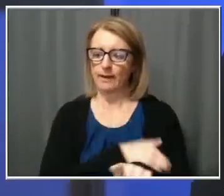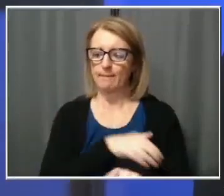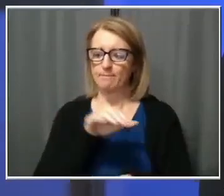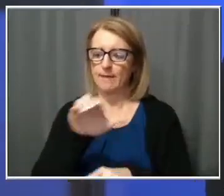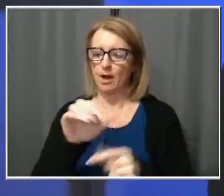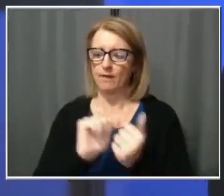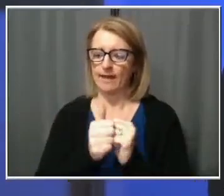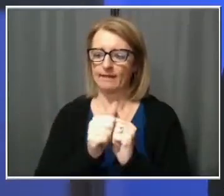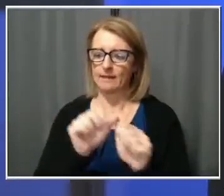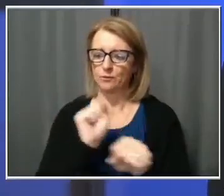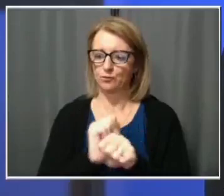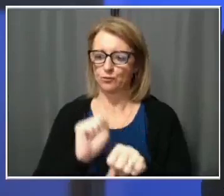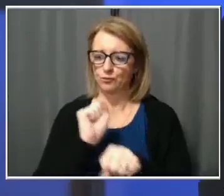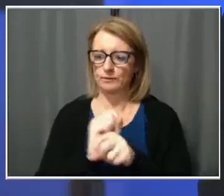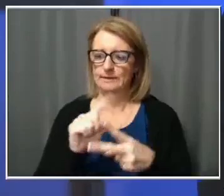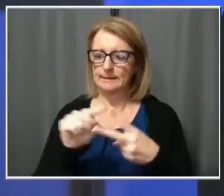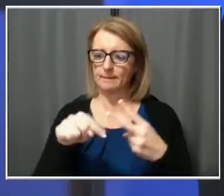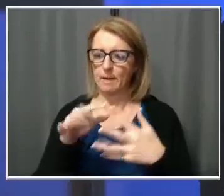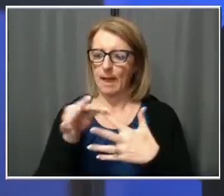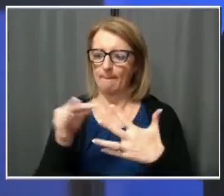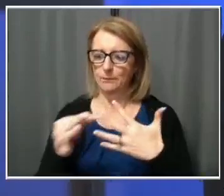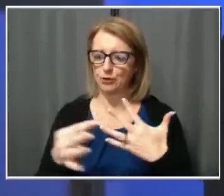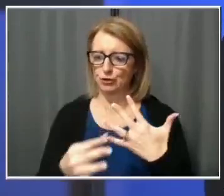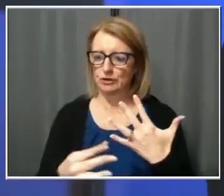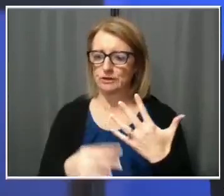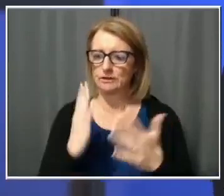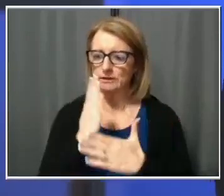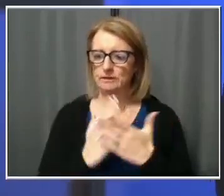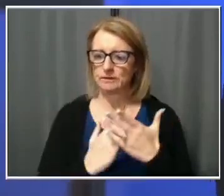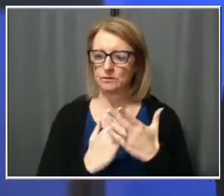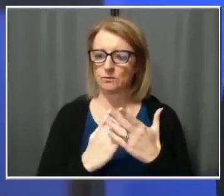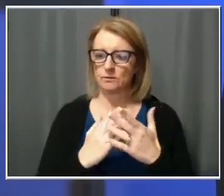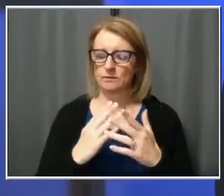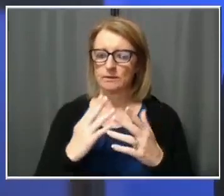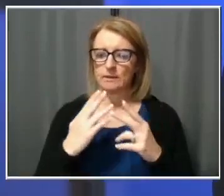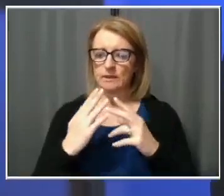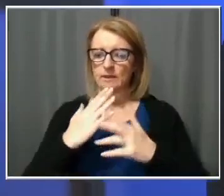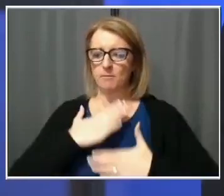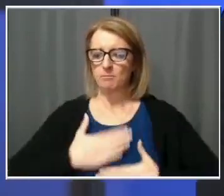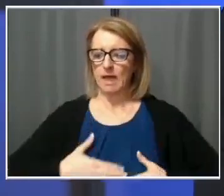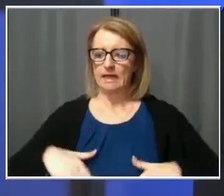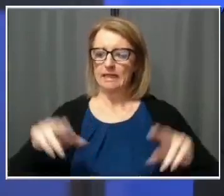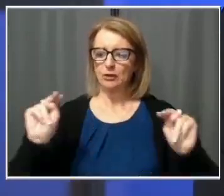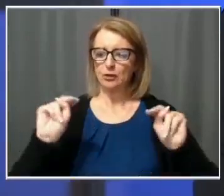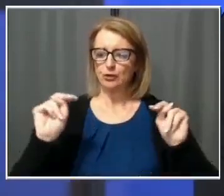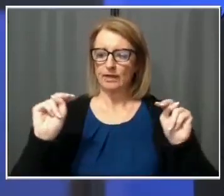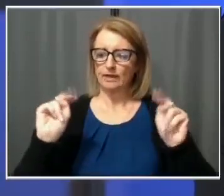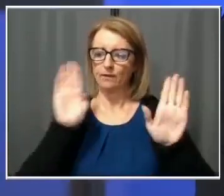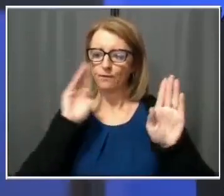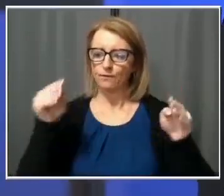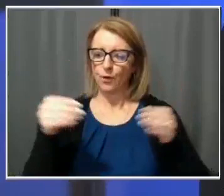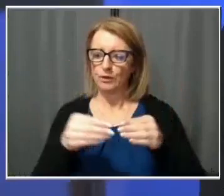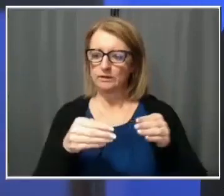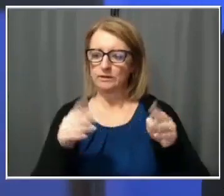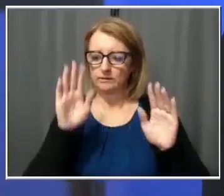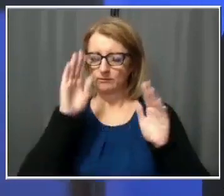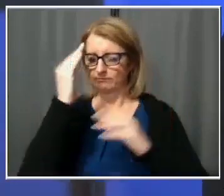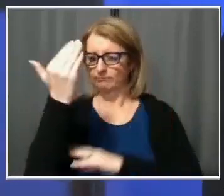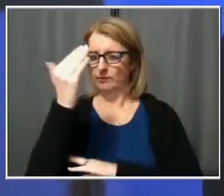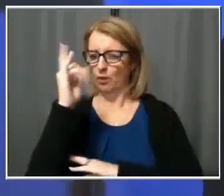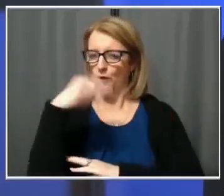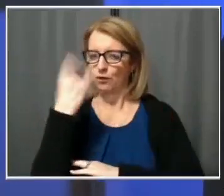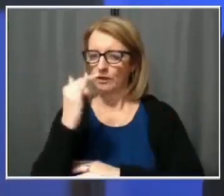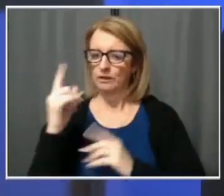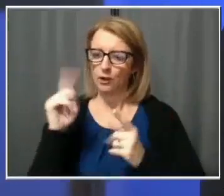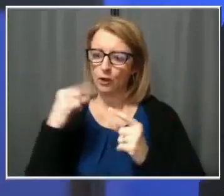with some options, because there's one camp that talks about body neutrality, the idea of focus away from appearance and focus on strength